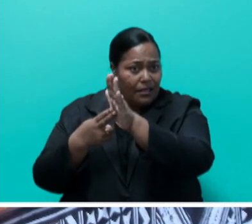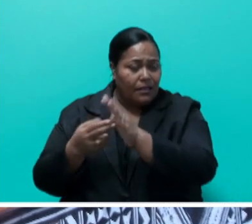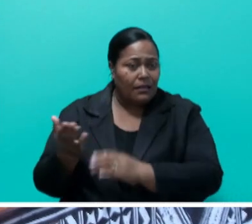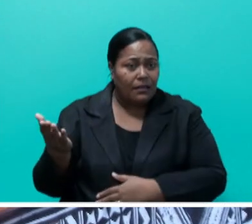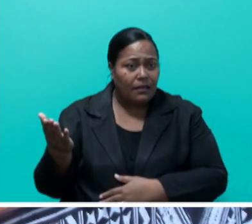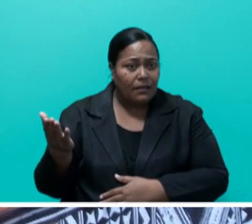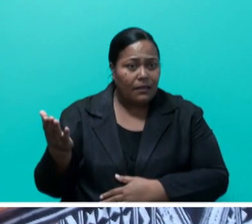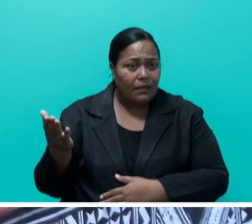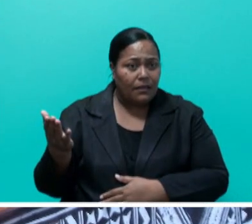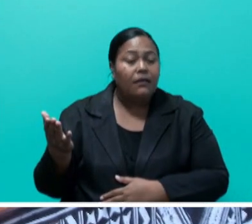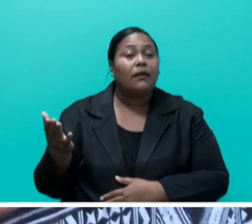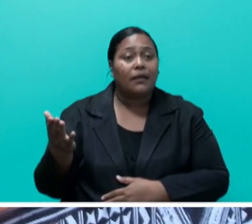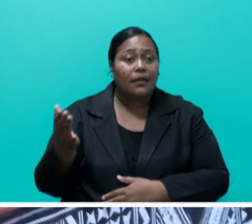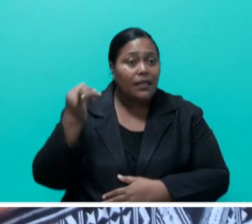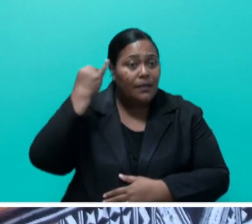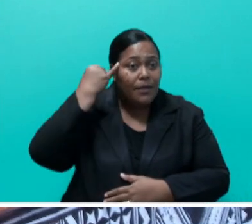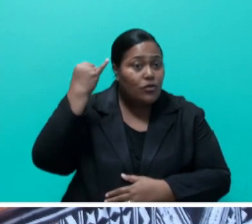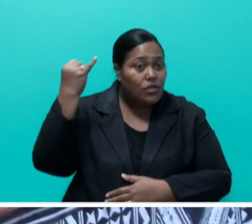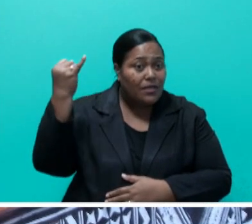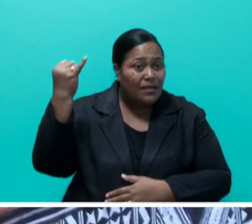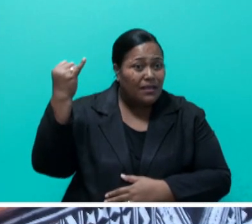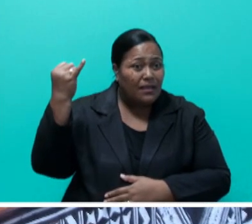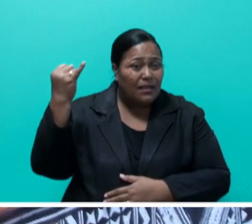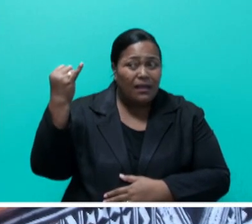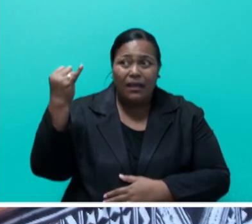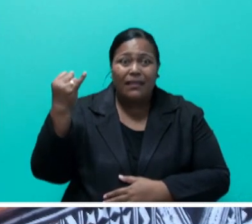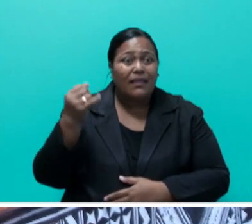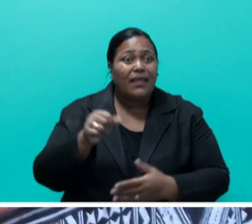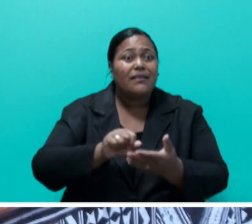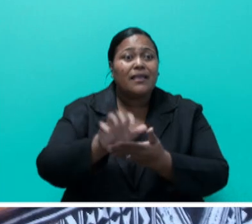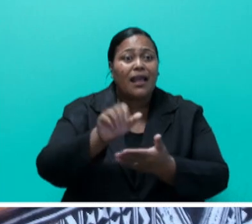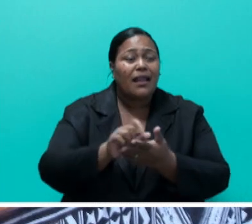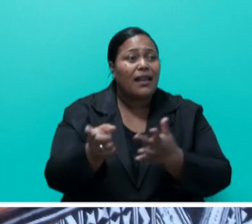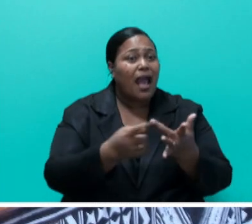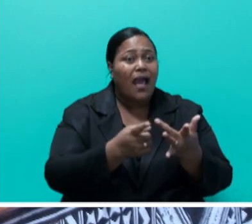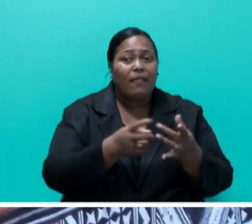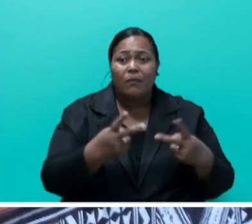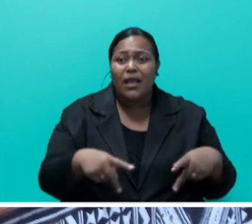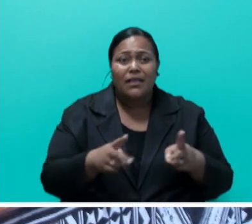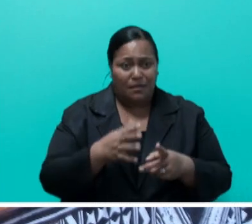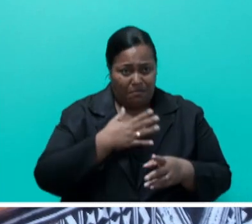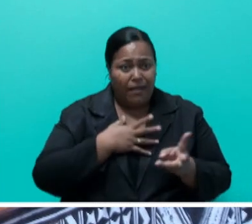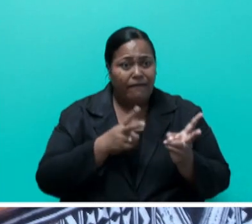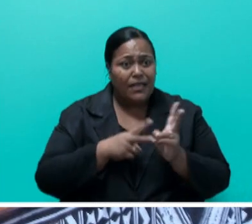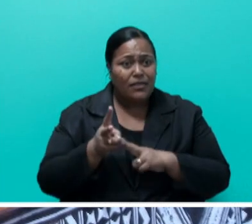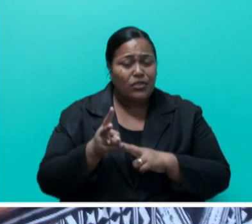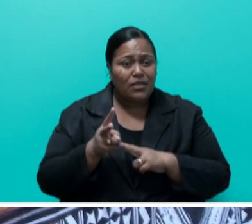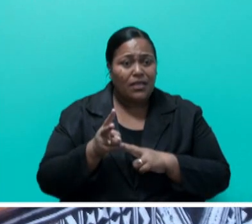And imagine the ones that they sell in other places, like my village in Tavuni, in